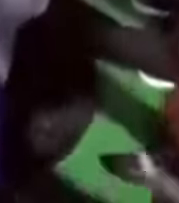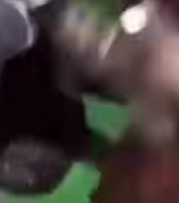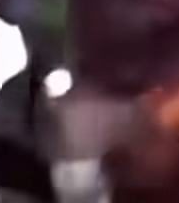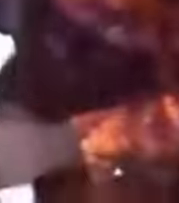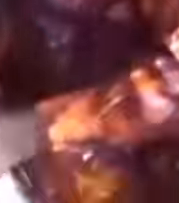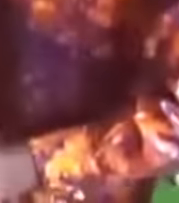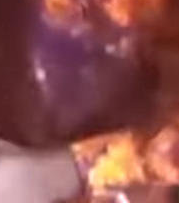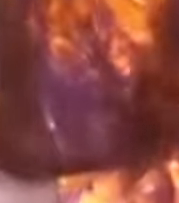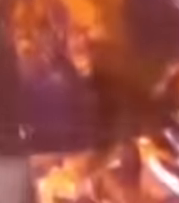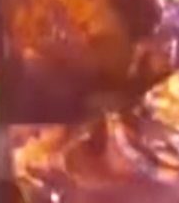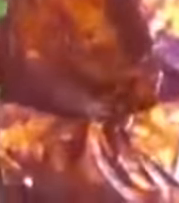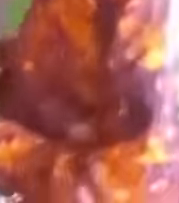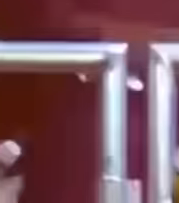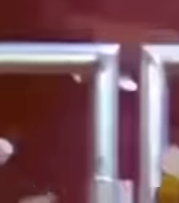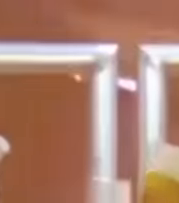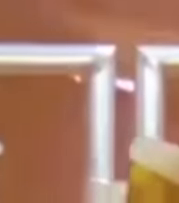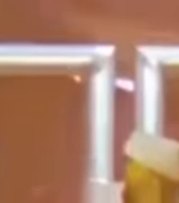Every household enemy